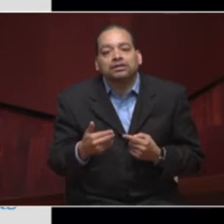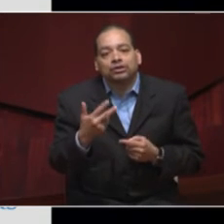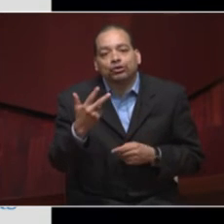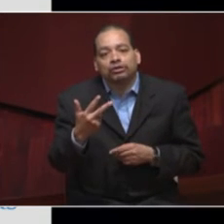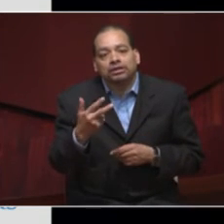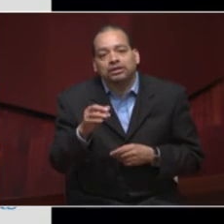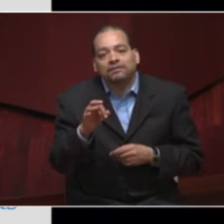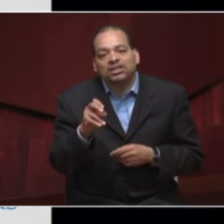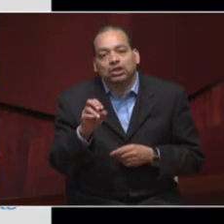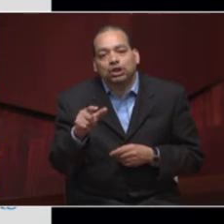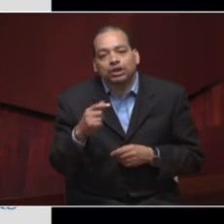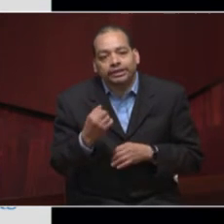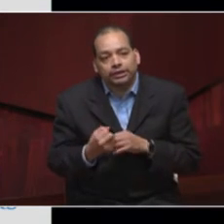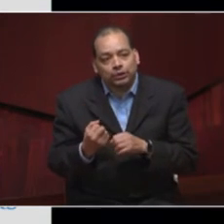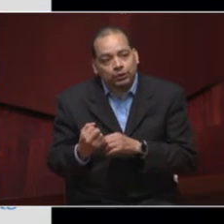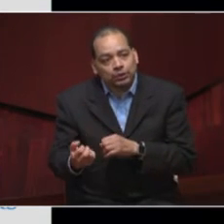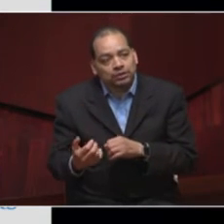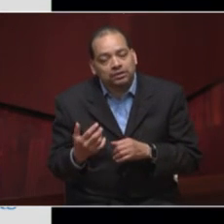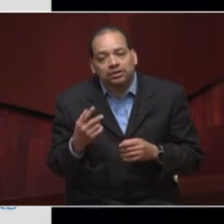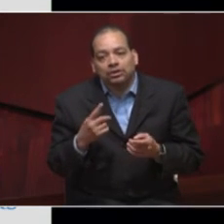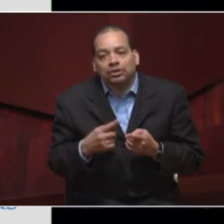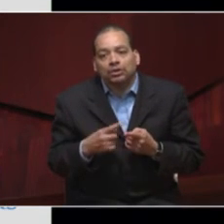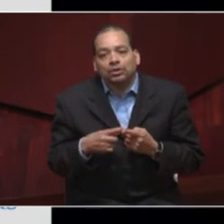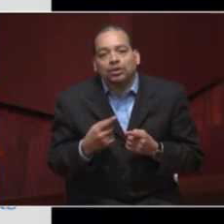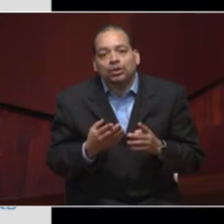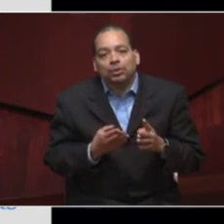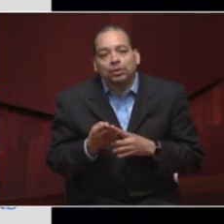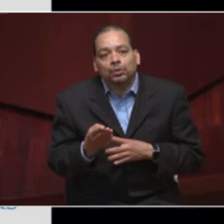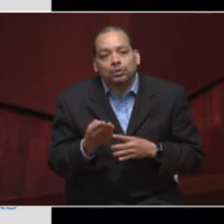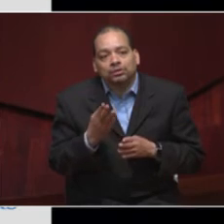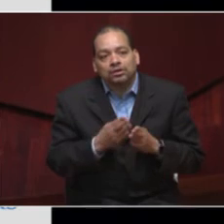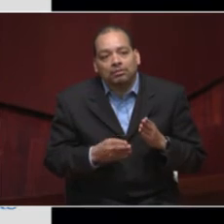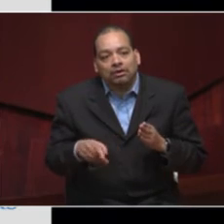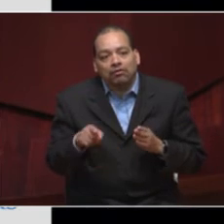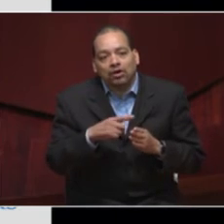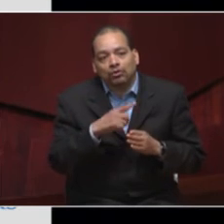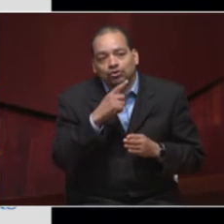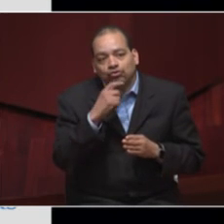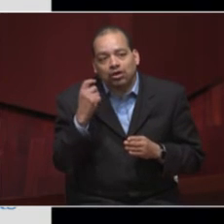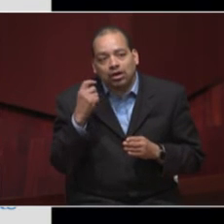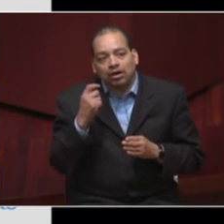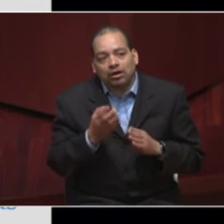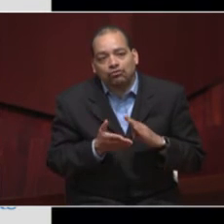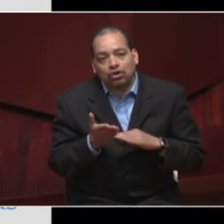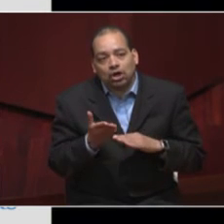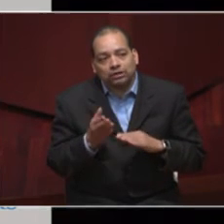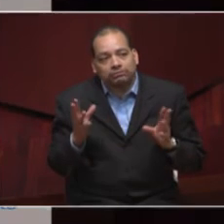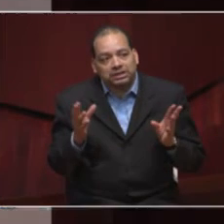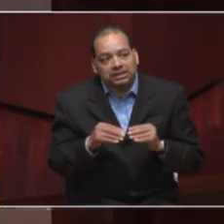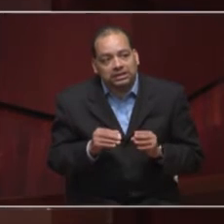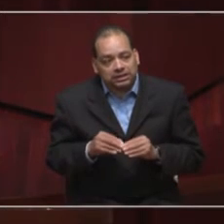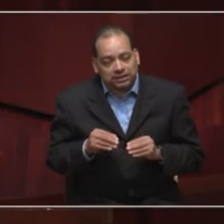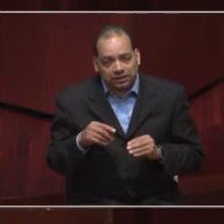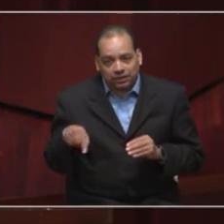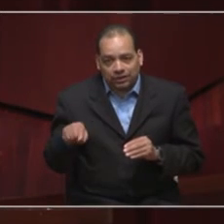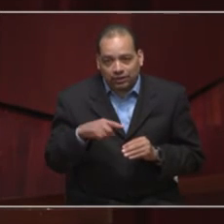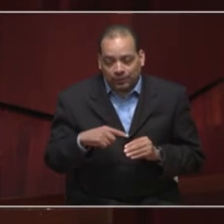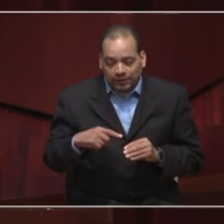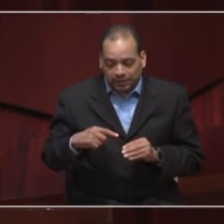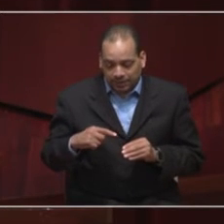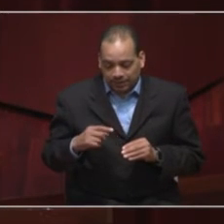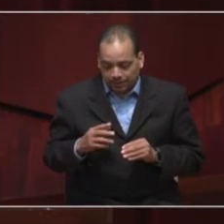years, most notably through some of our famous dry run meetings towards the end of it all, we